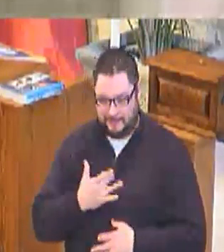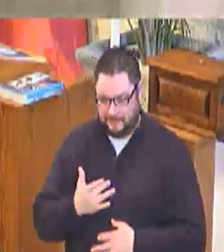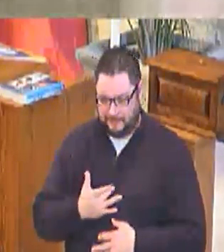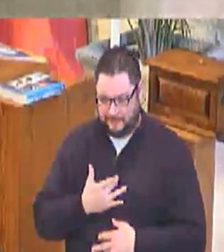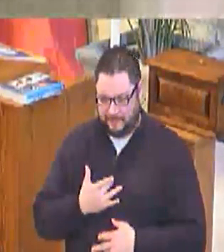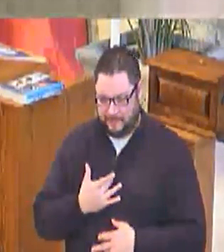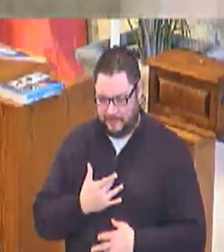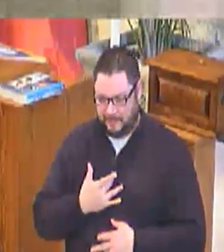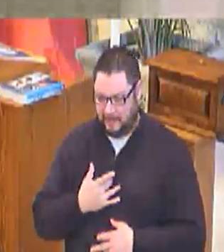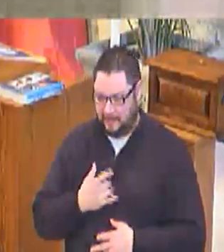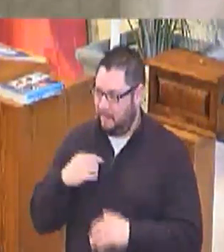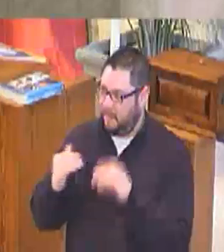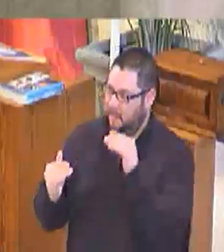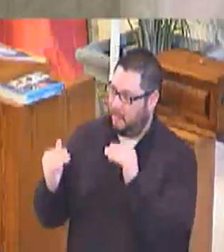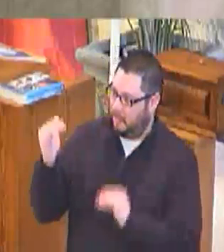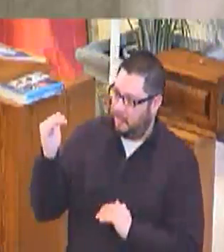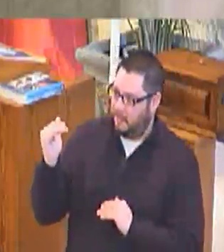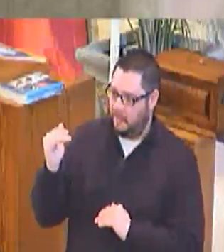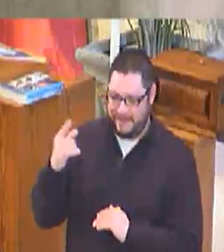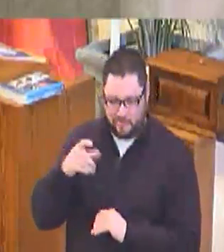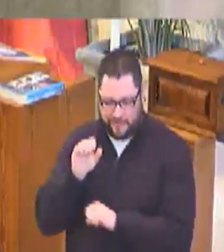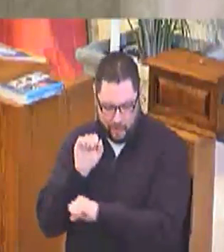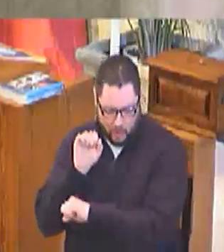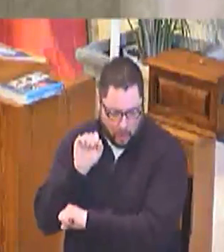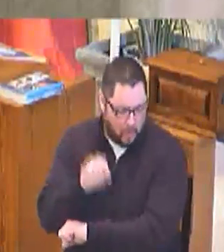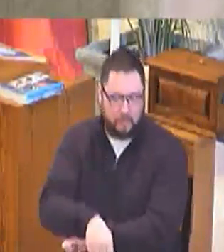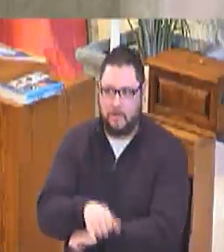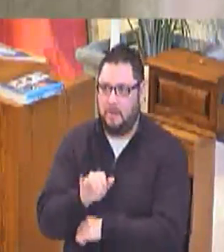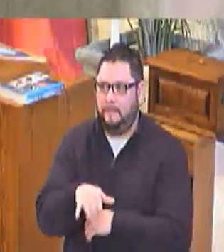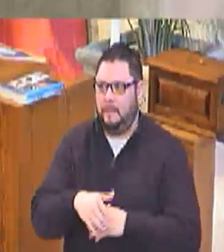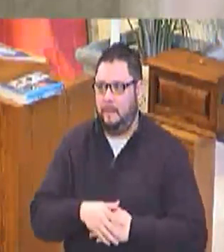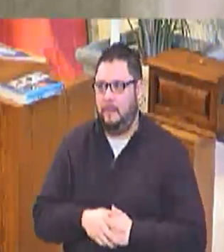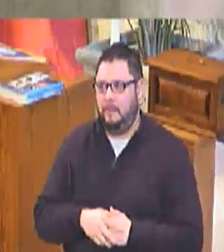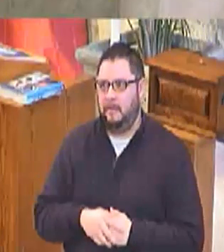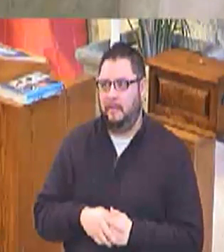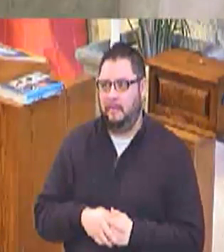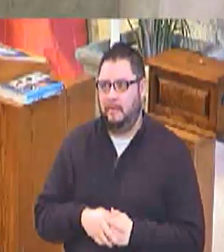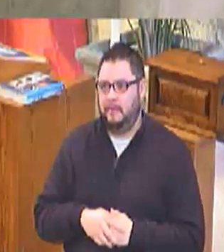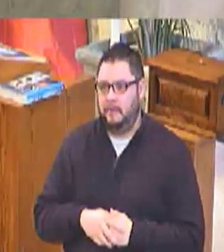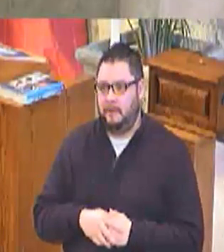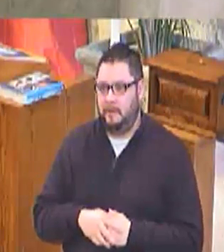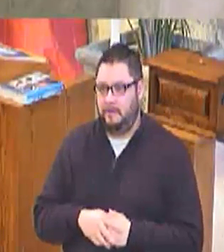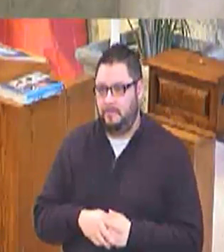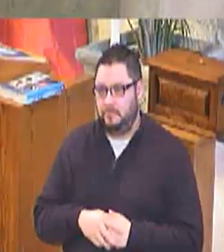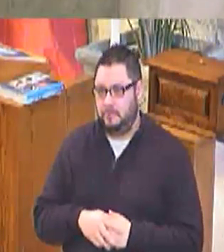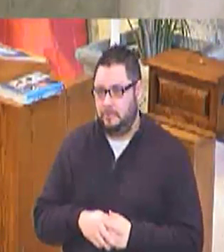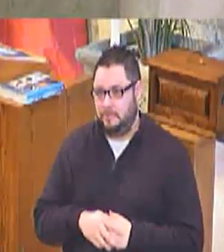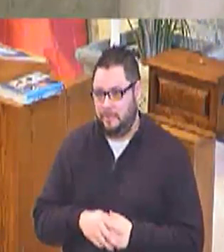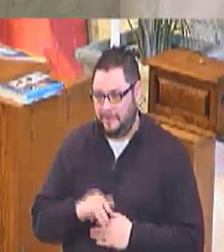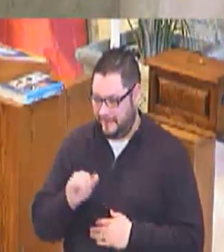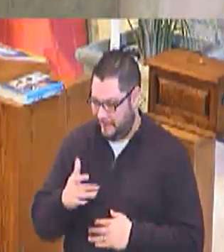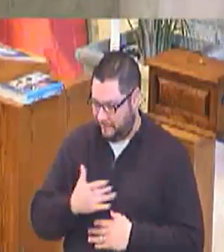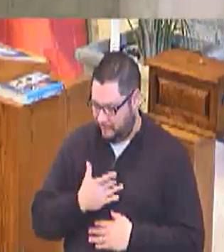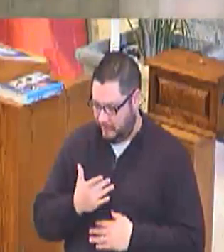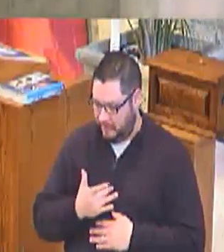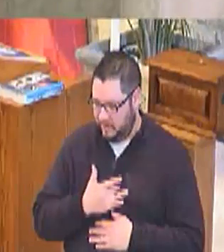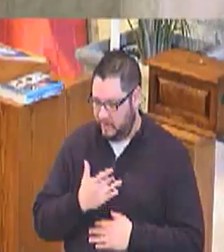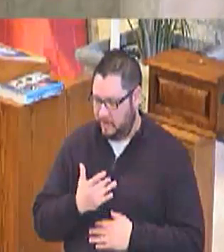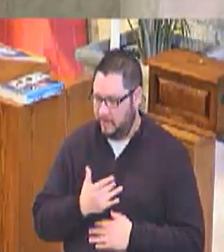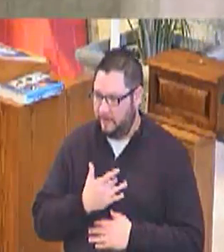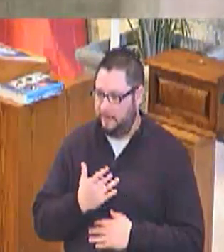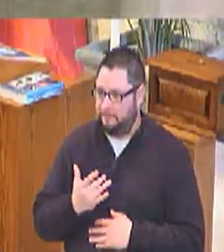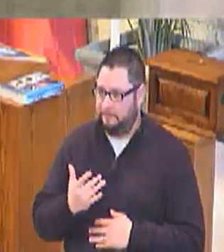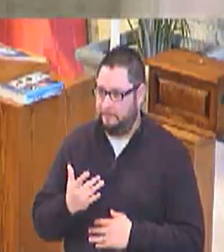of inferiority in our life. We have to overcome that feeling